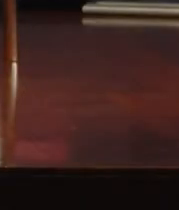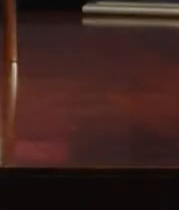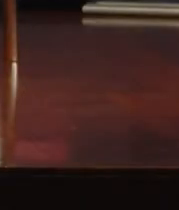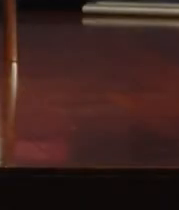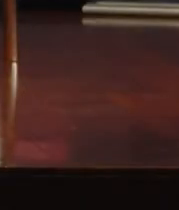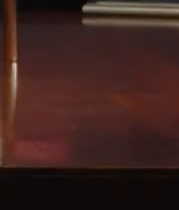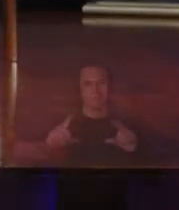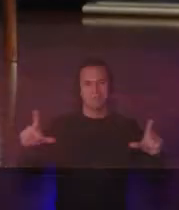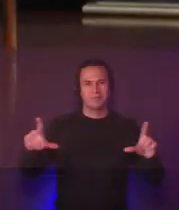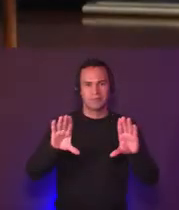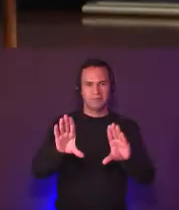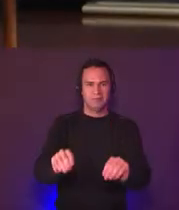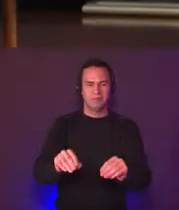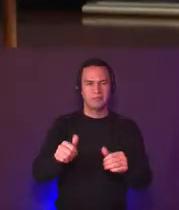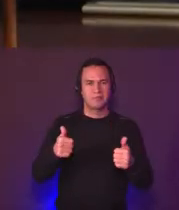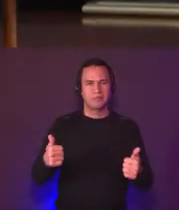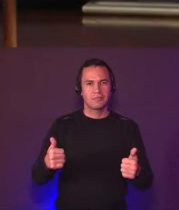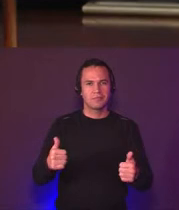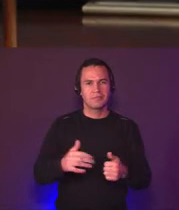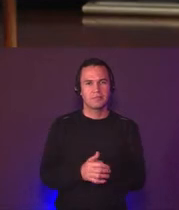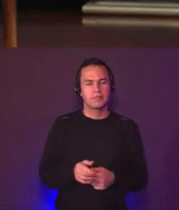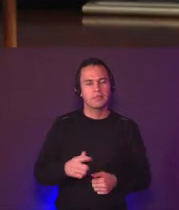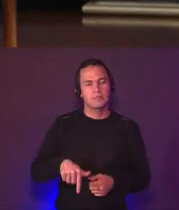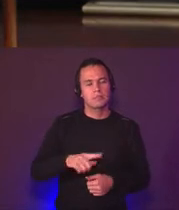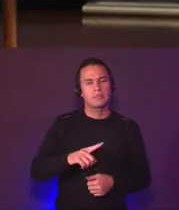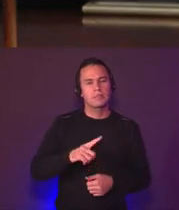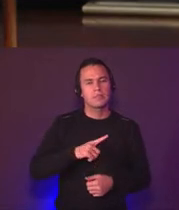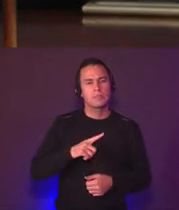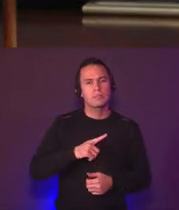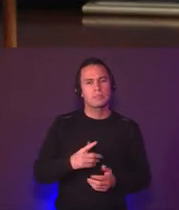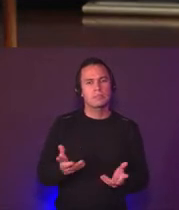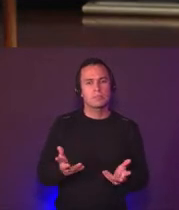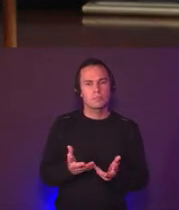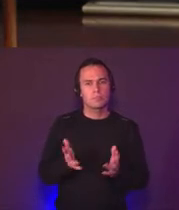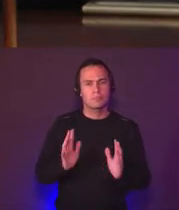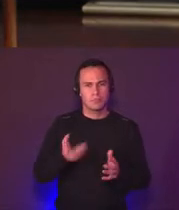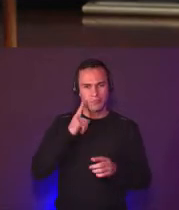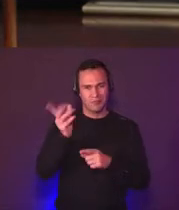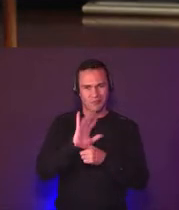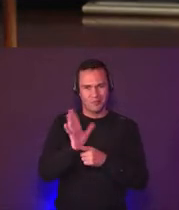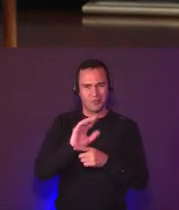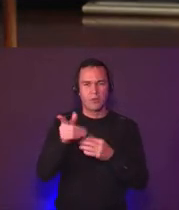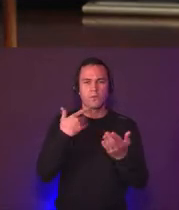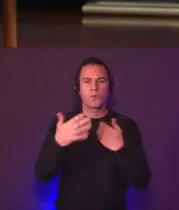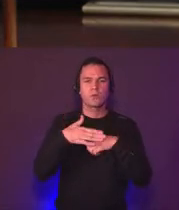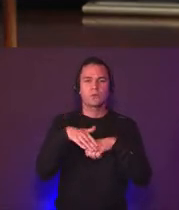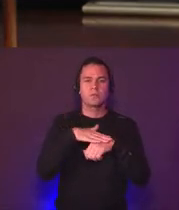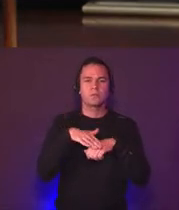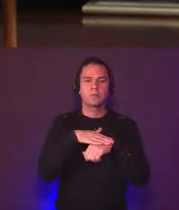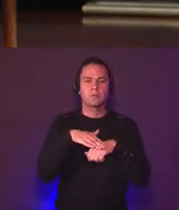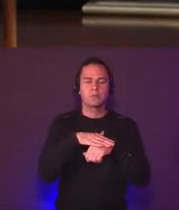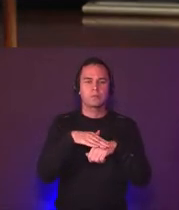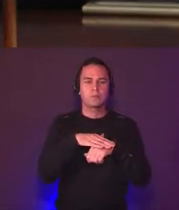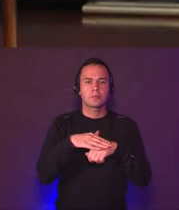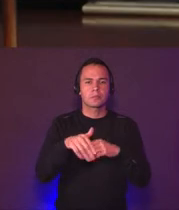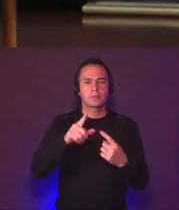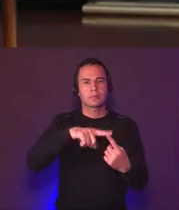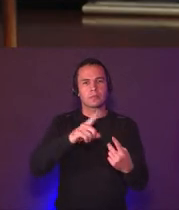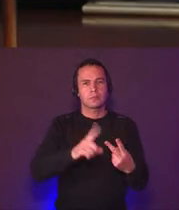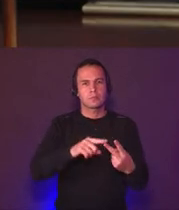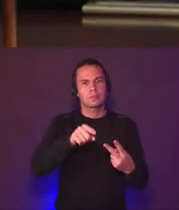Well, you have just witnessed a conversation between two of my heroes in